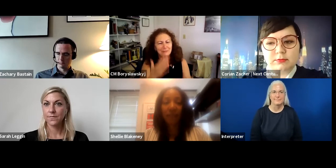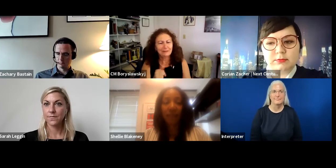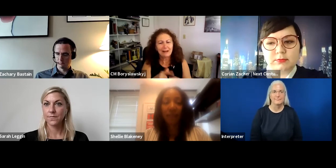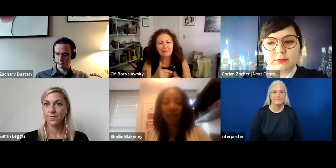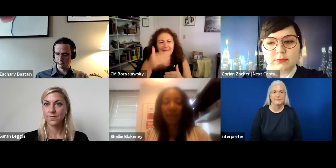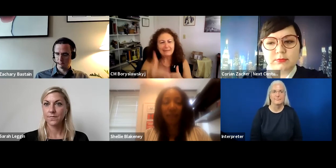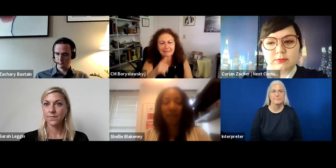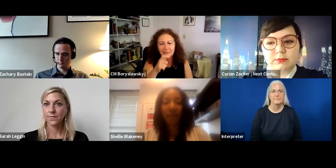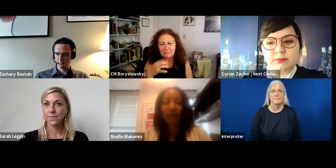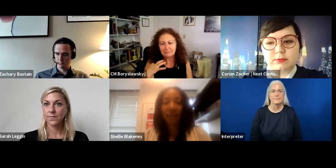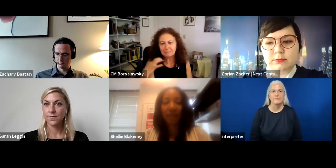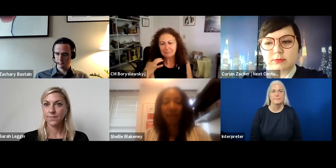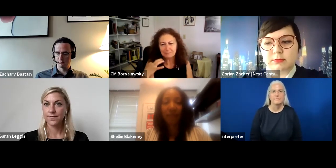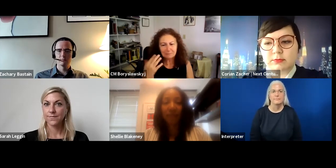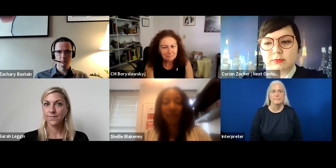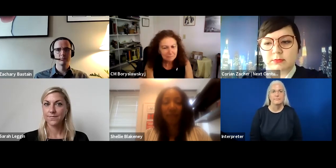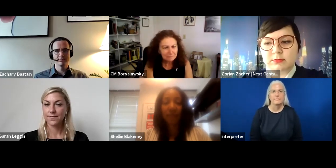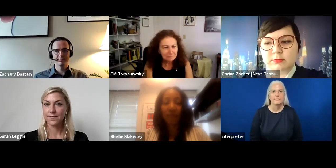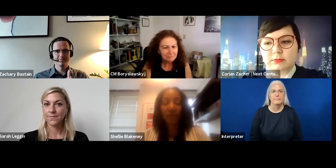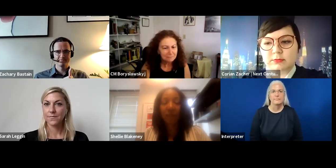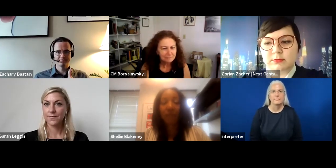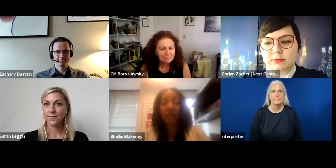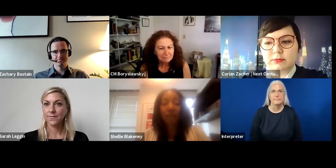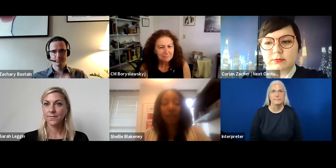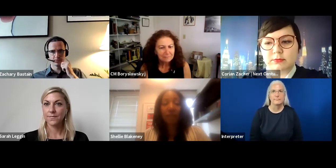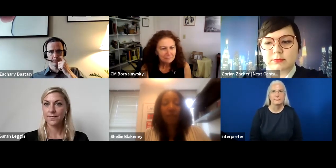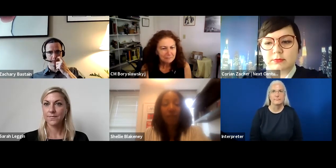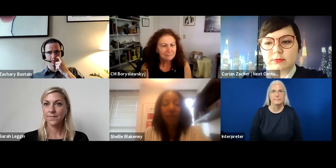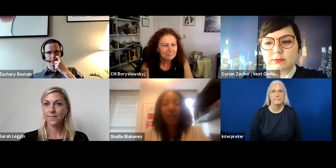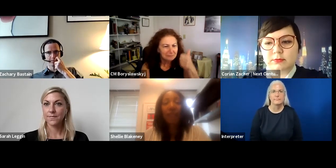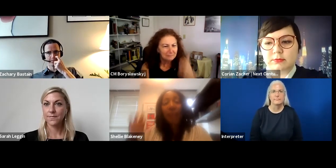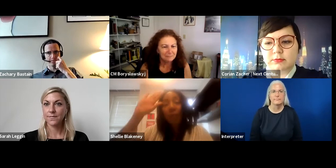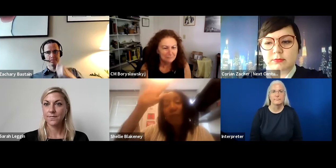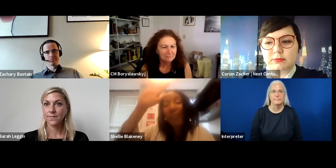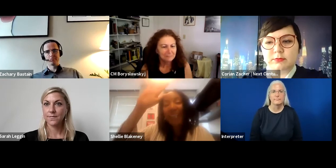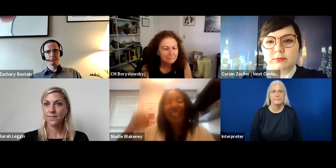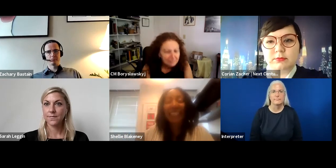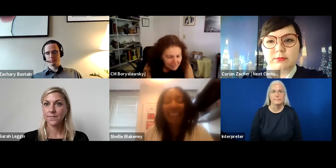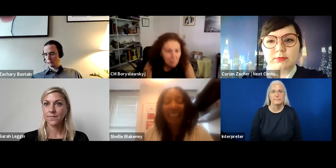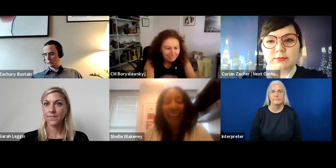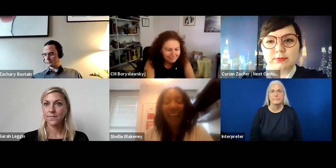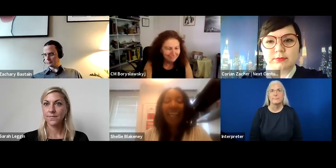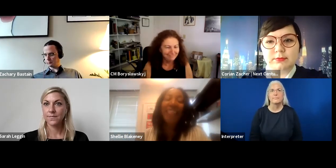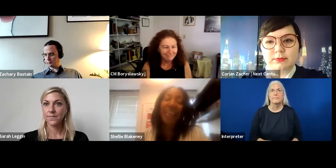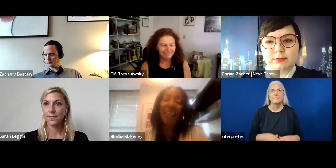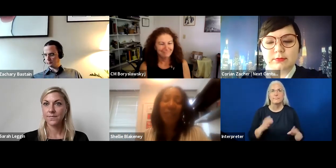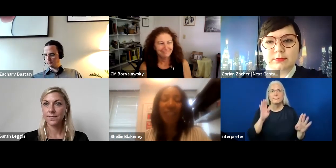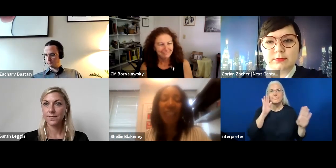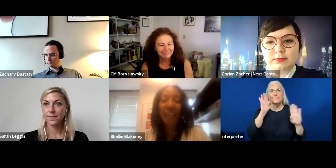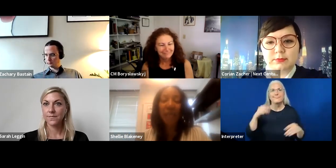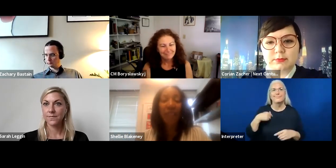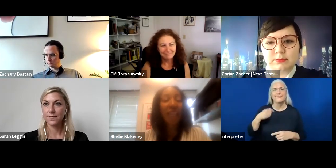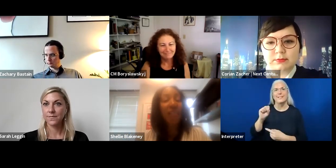excellent. You did an excellent job with that. Thank you. All right, who wants to go next? That would be me. Thank